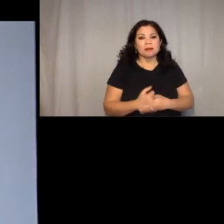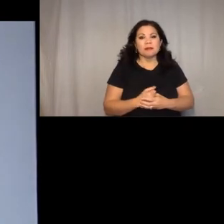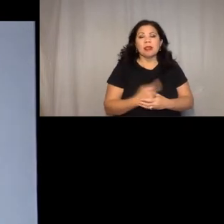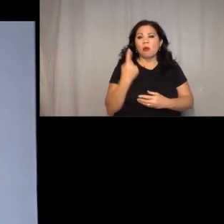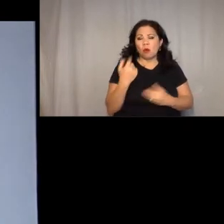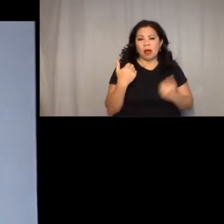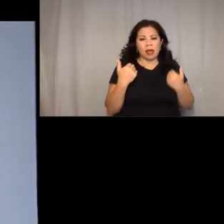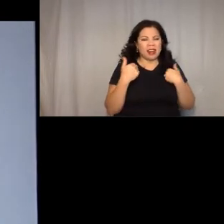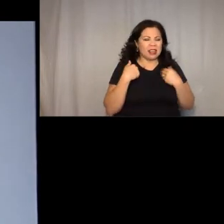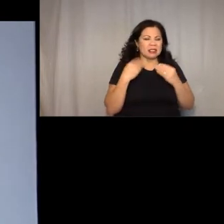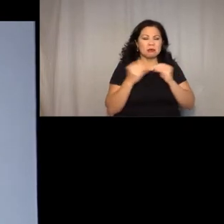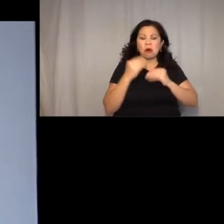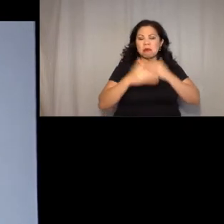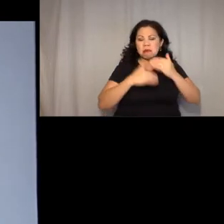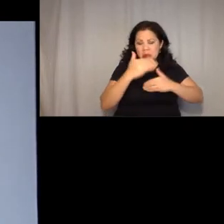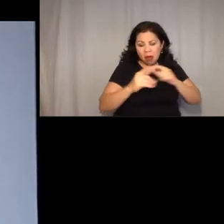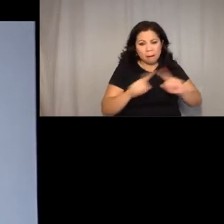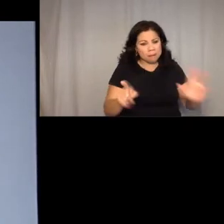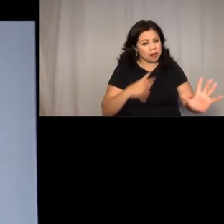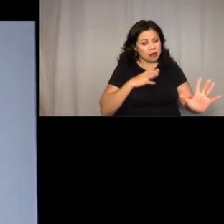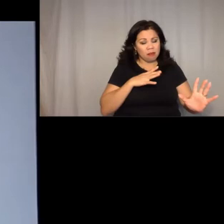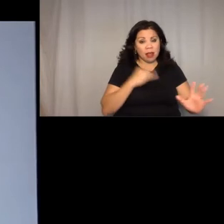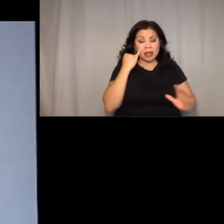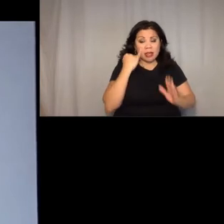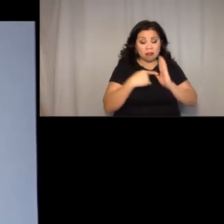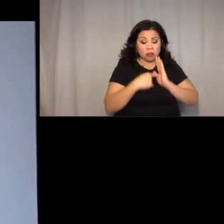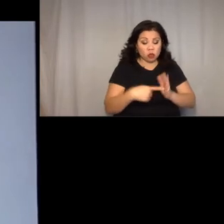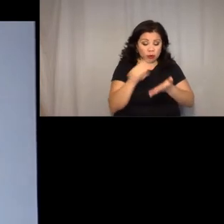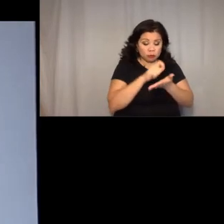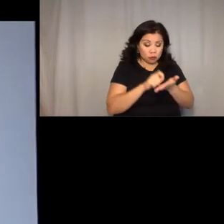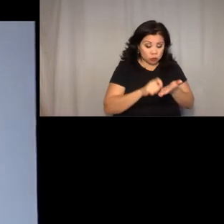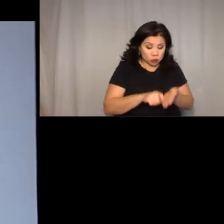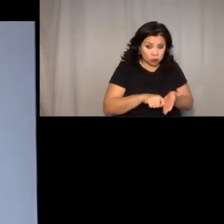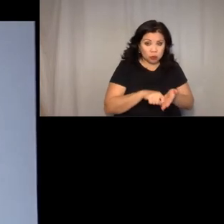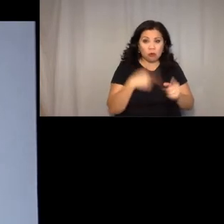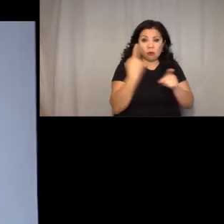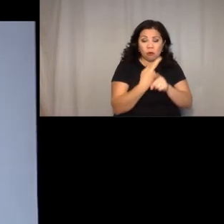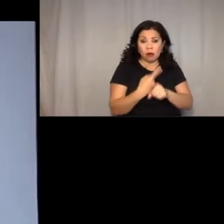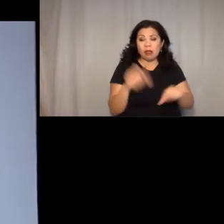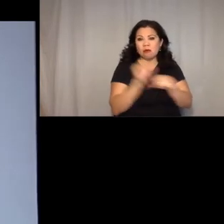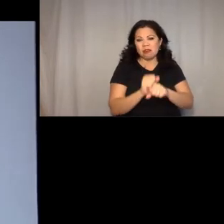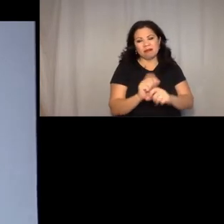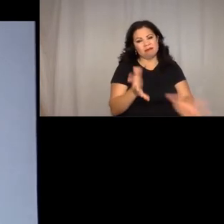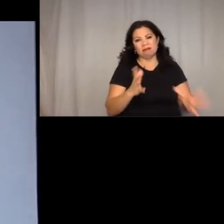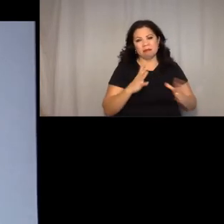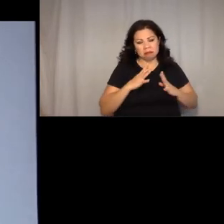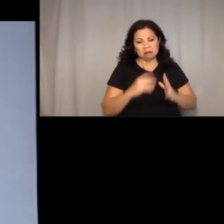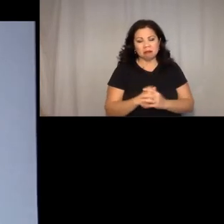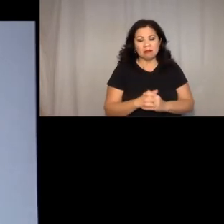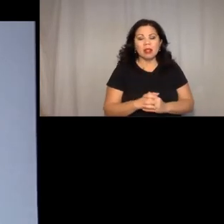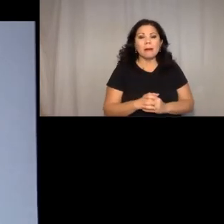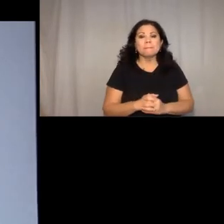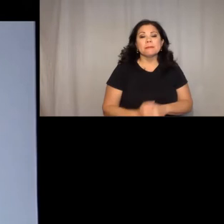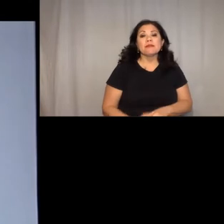All right, as long as you are doing the correct work, doing it correct, then you should be fine. Okay, and